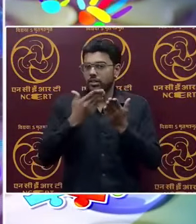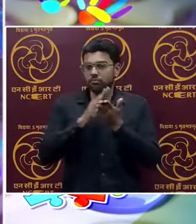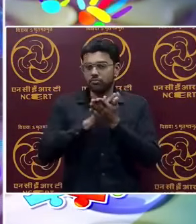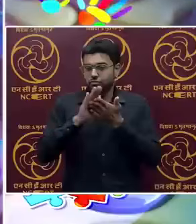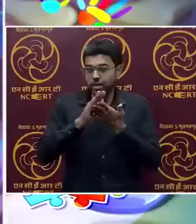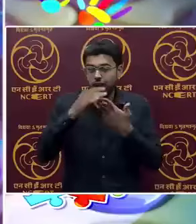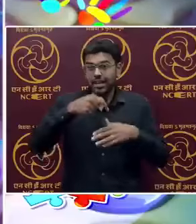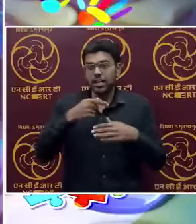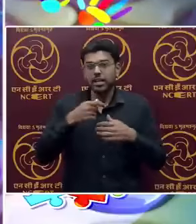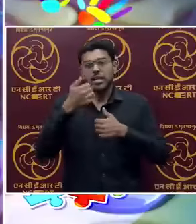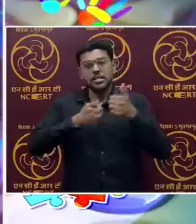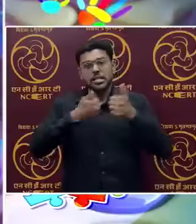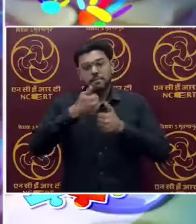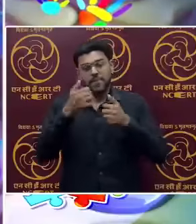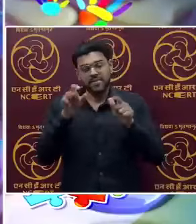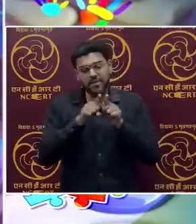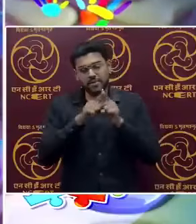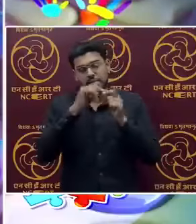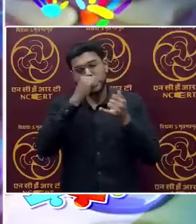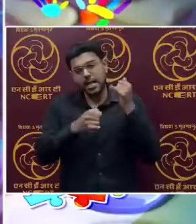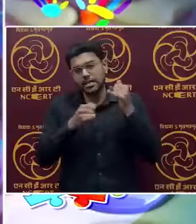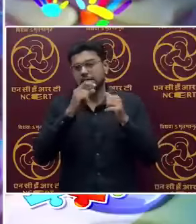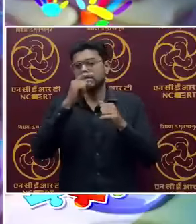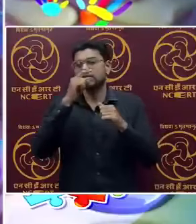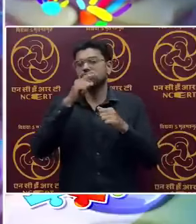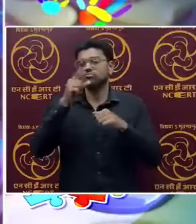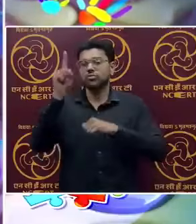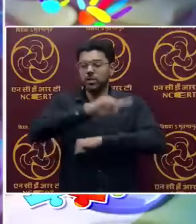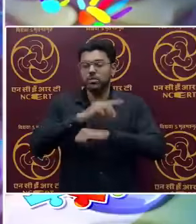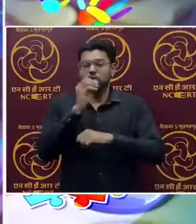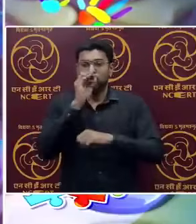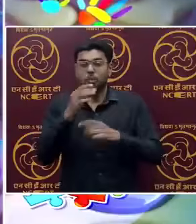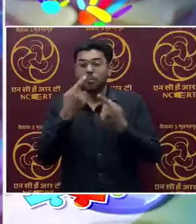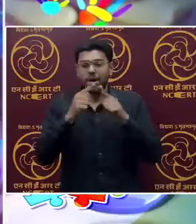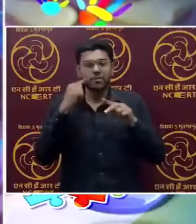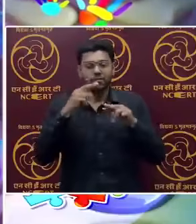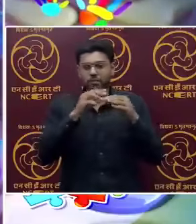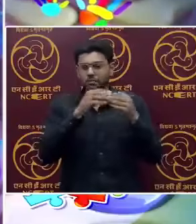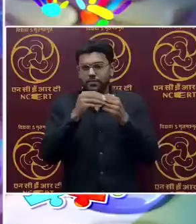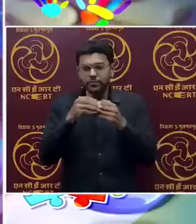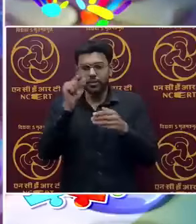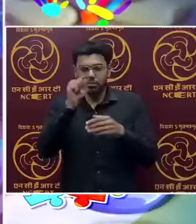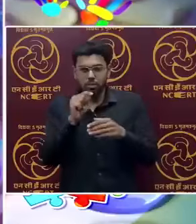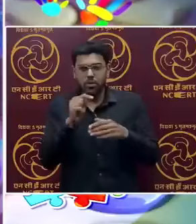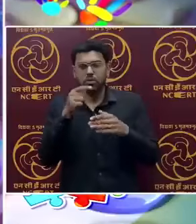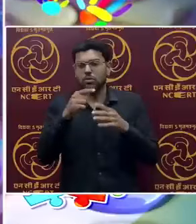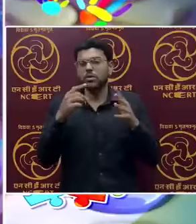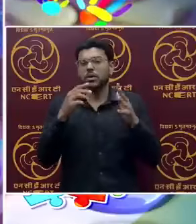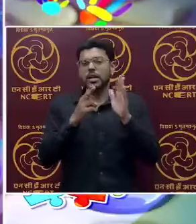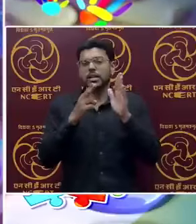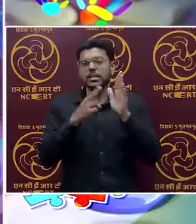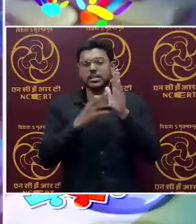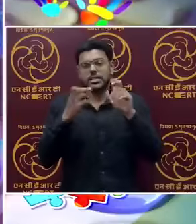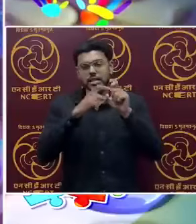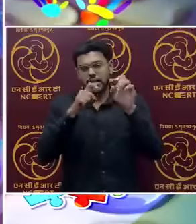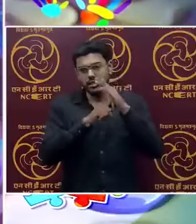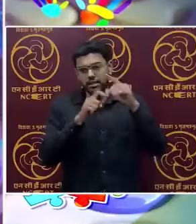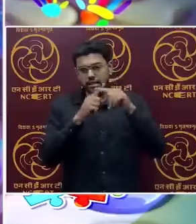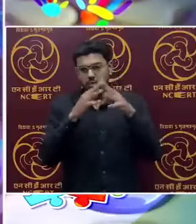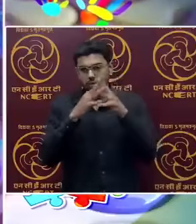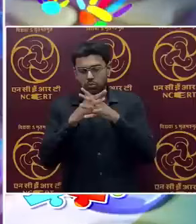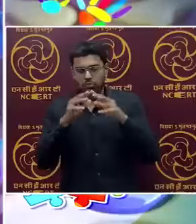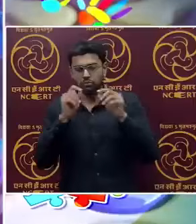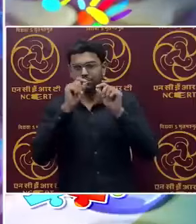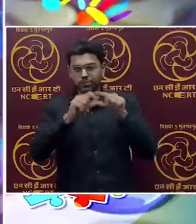you all about it on the last day itself. But if you want to know more about the guidelines, just log on to our CIET website. When you will attempt the quiz